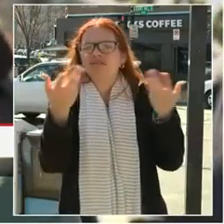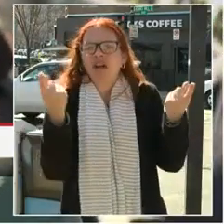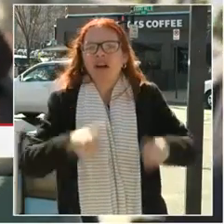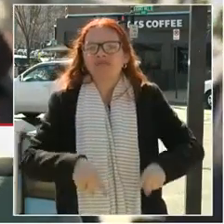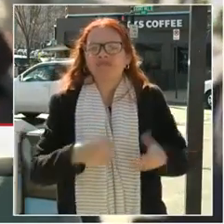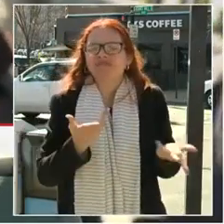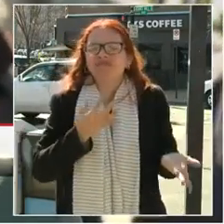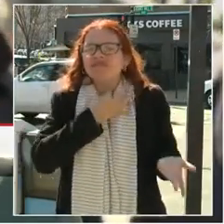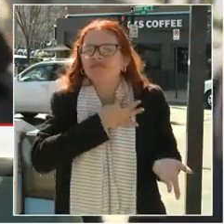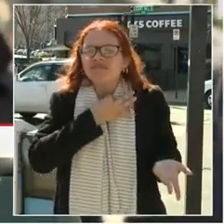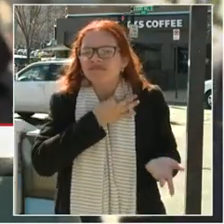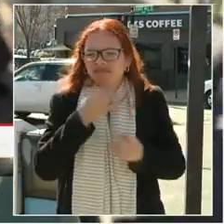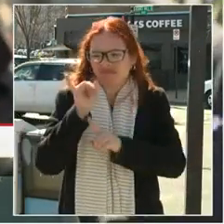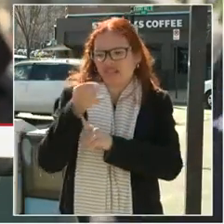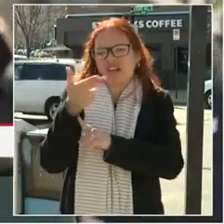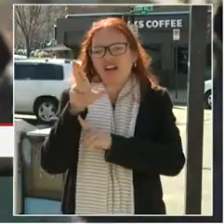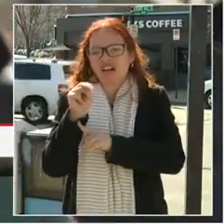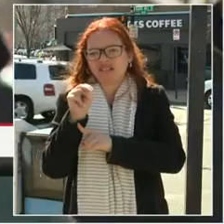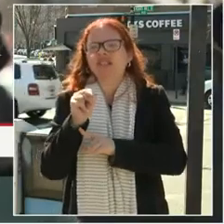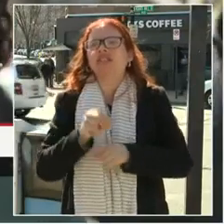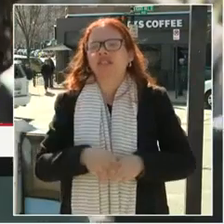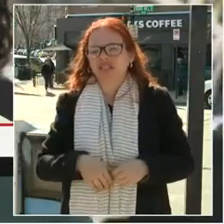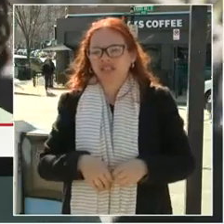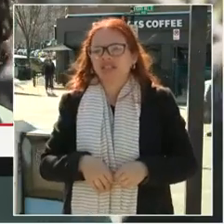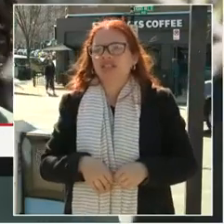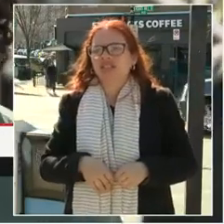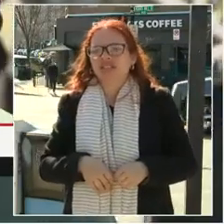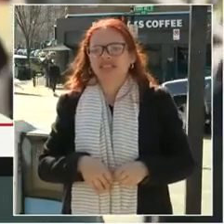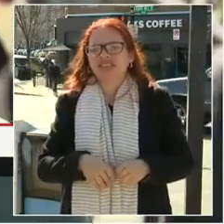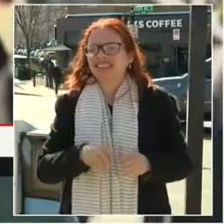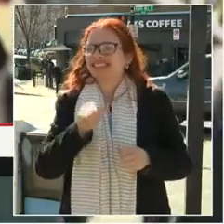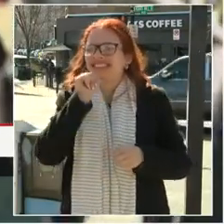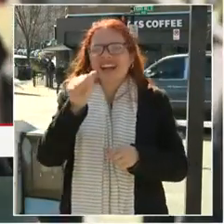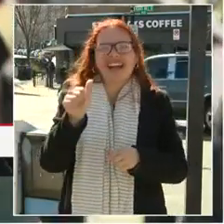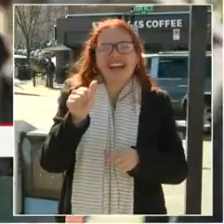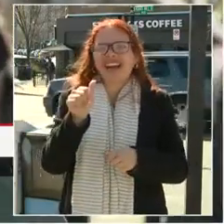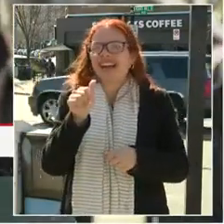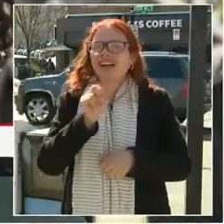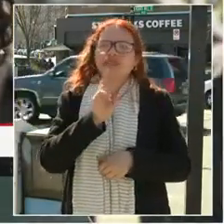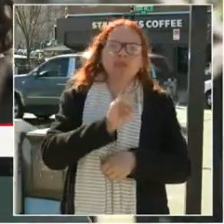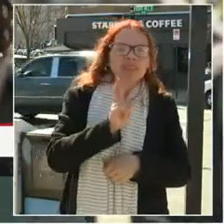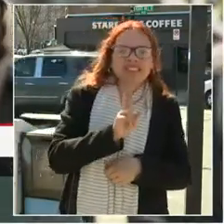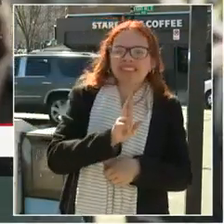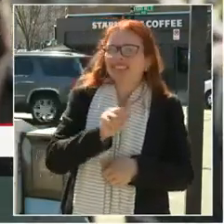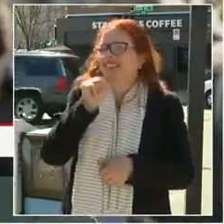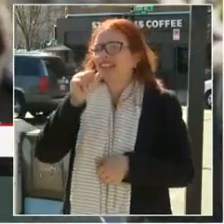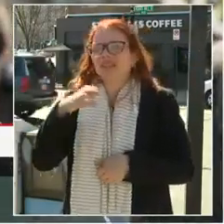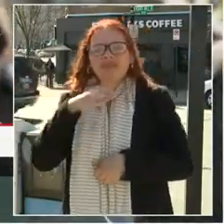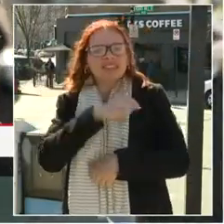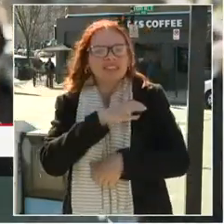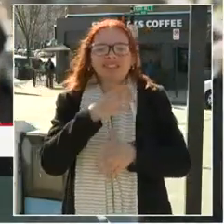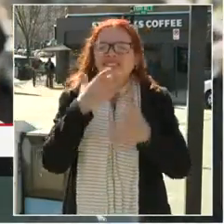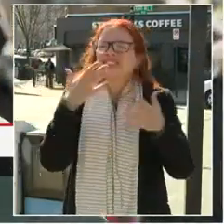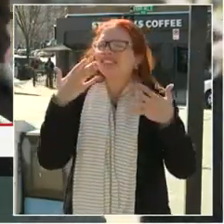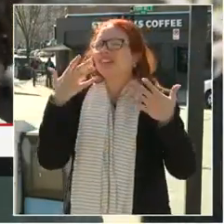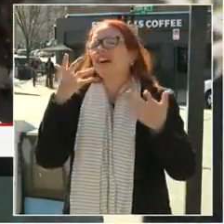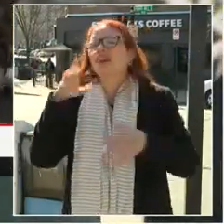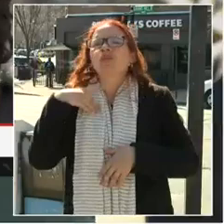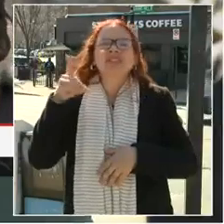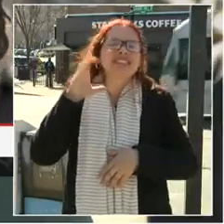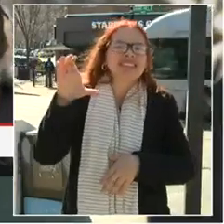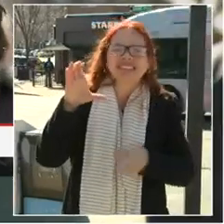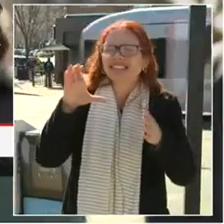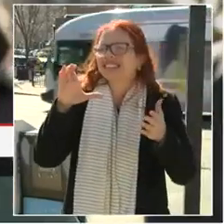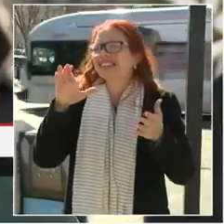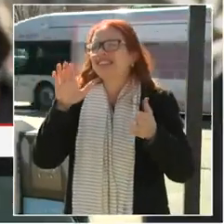is what we're focused on. It's not the job of Republicans in Congress to talk about how great Washington, D.C. is. That's our